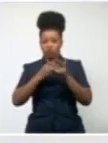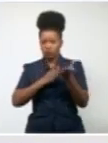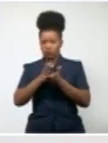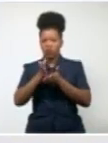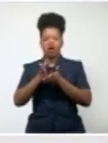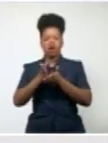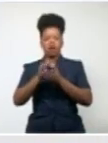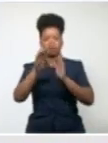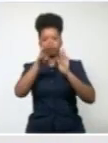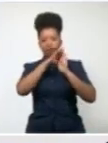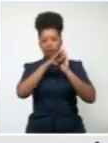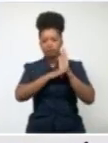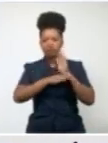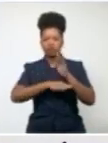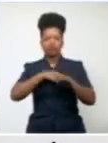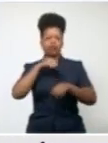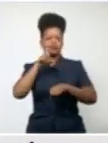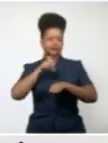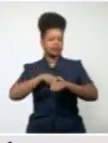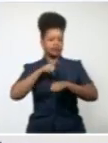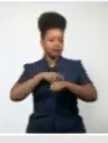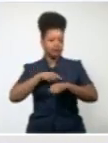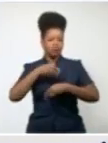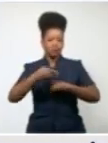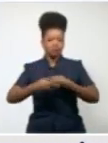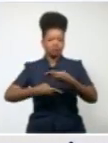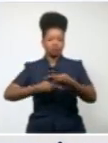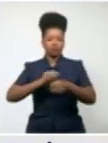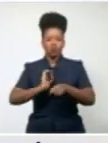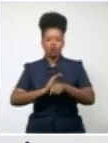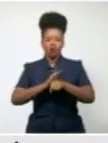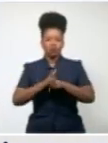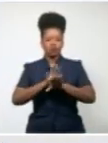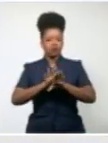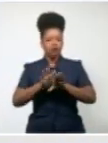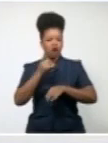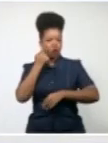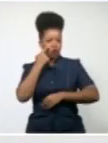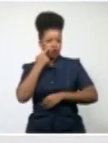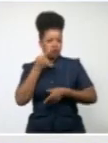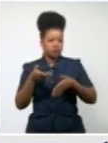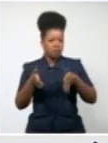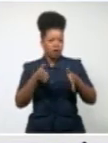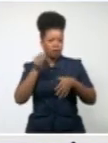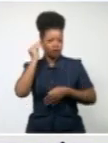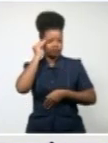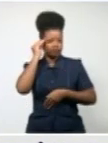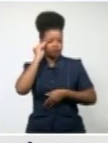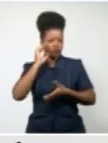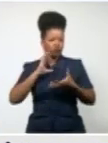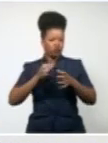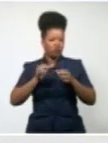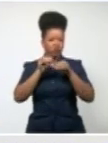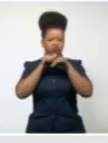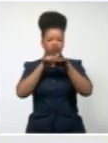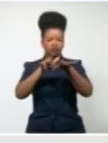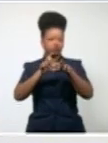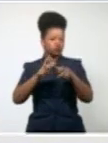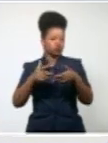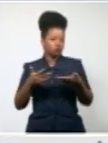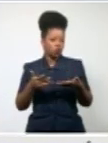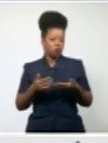May 10 and May 22, despite the measures, despite the time of evolution of the